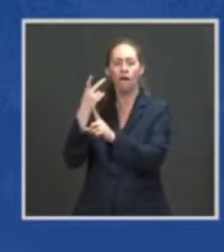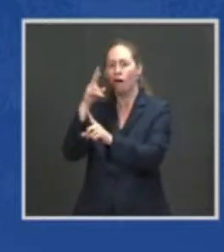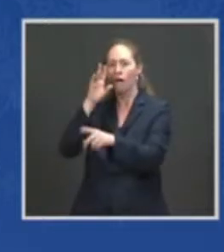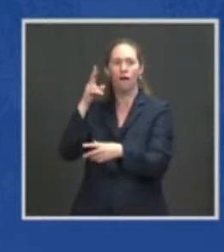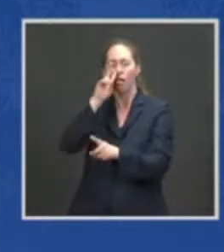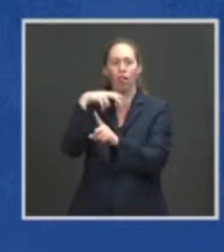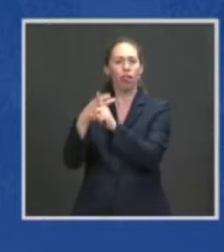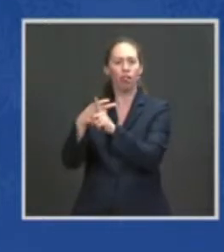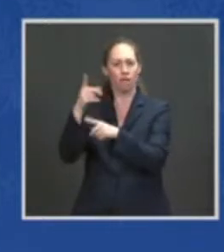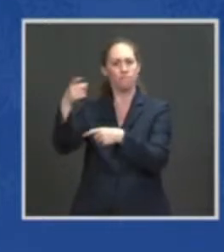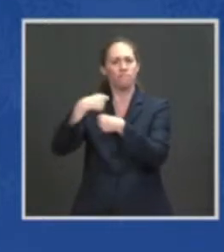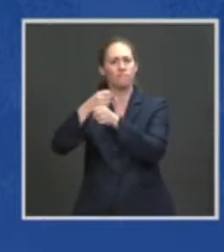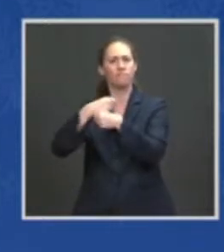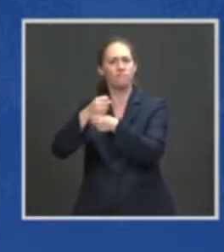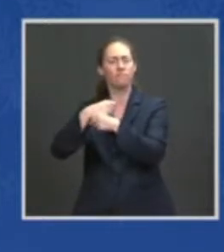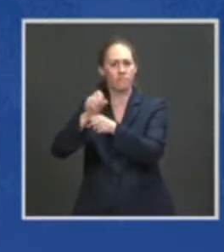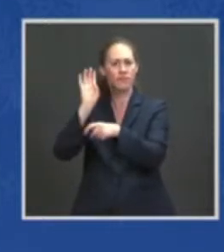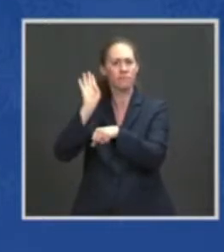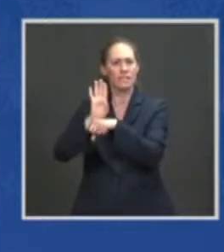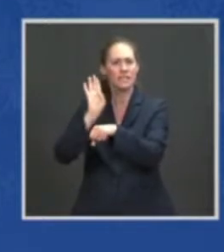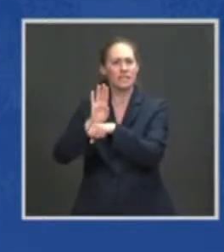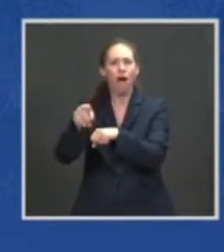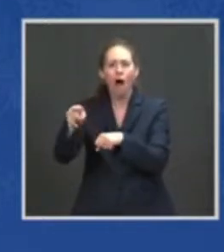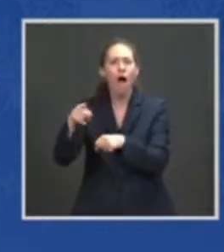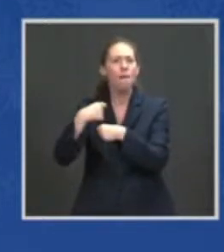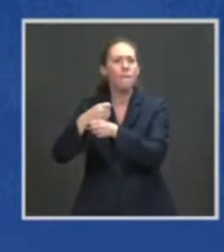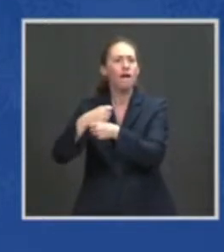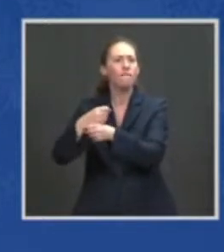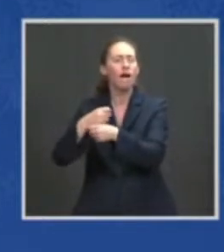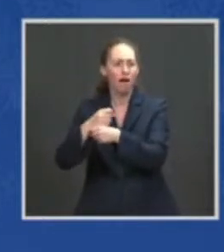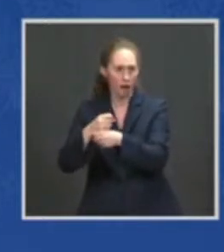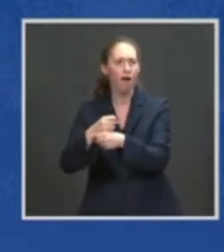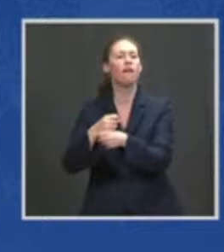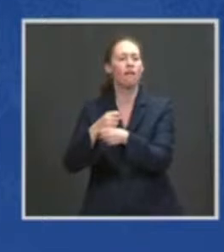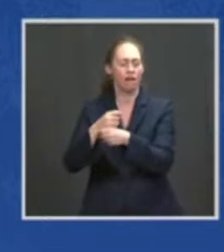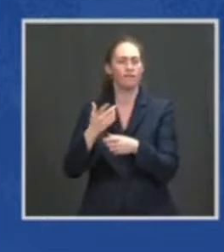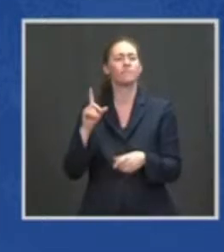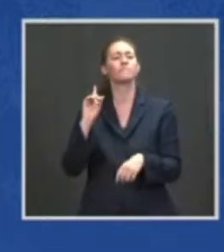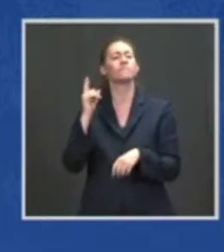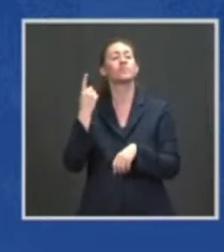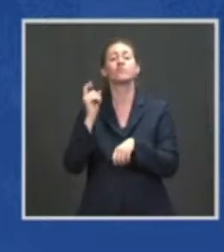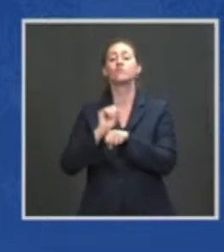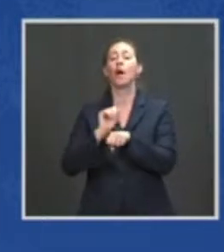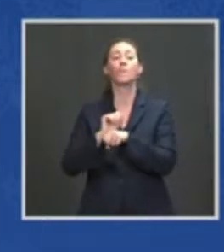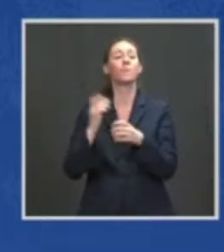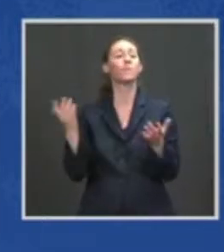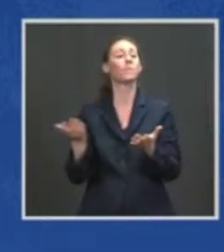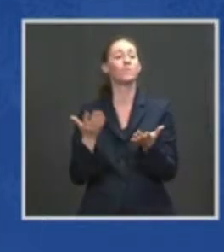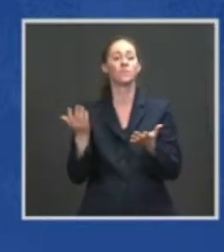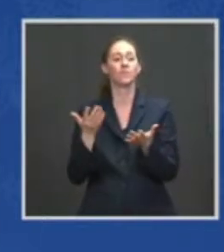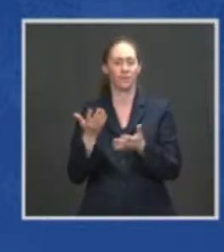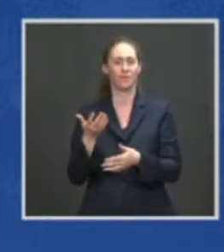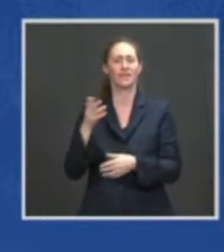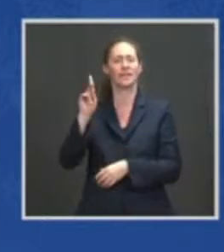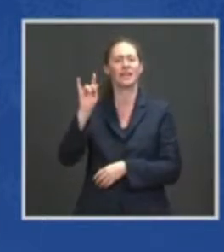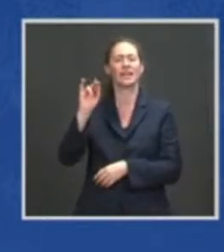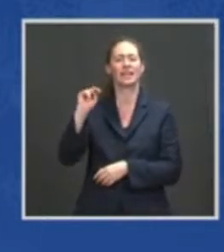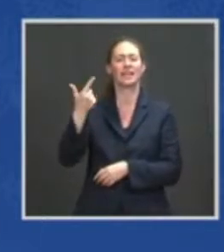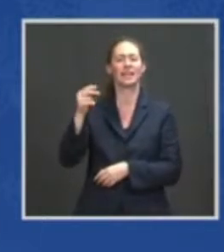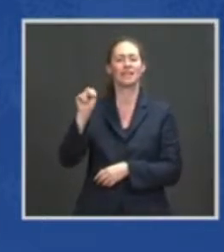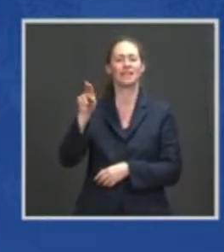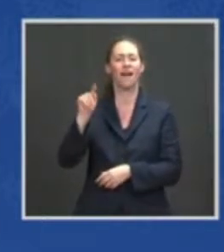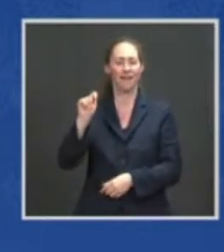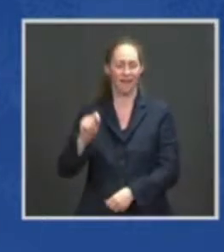job at a place called King Nut out in Solon, and I was a simple line packer, but they had